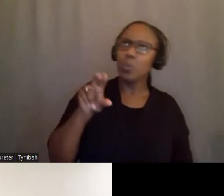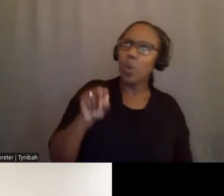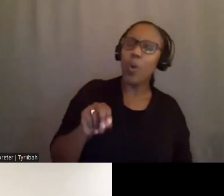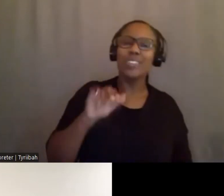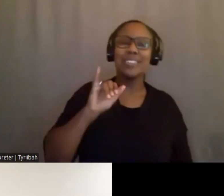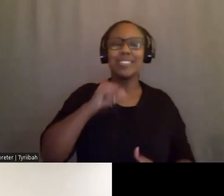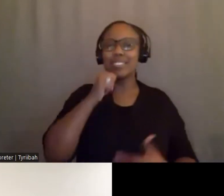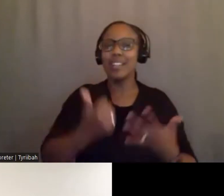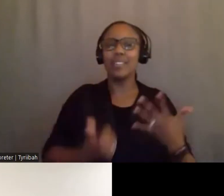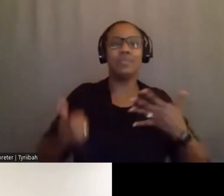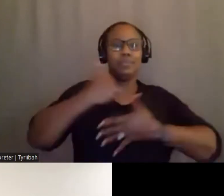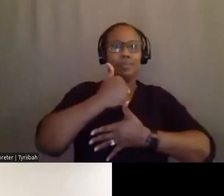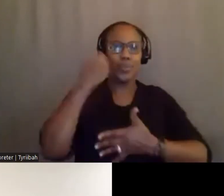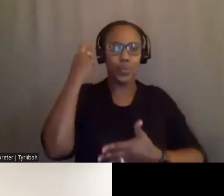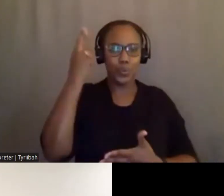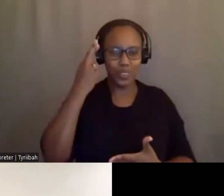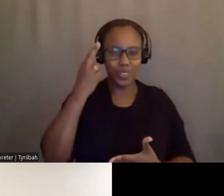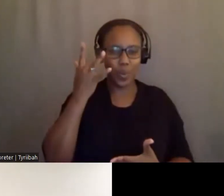War.